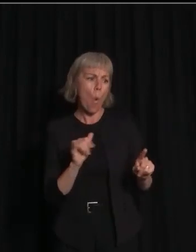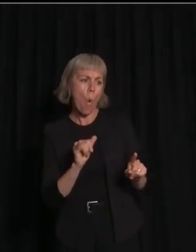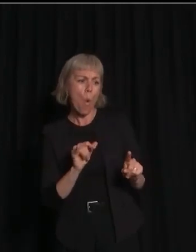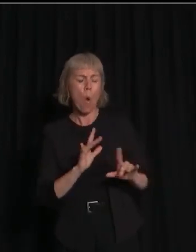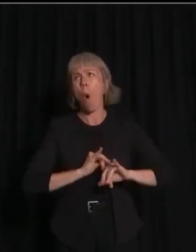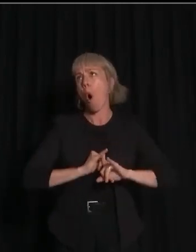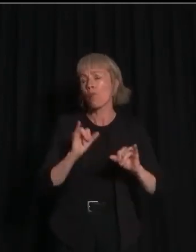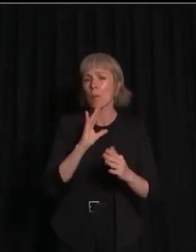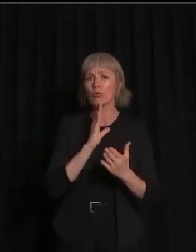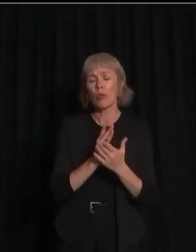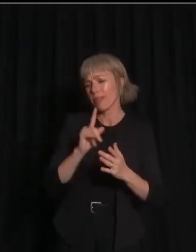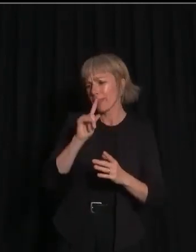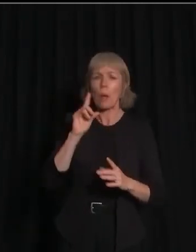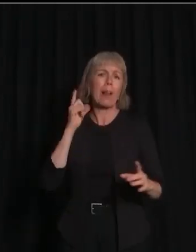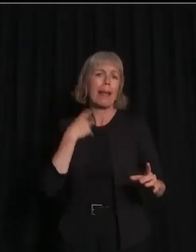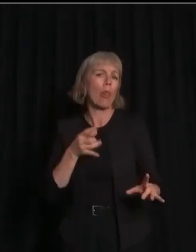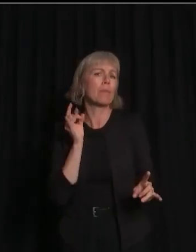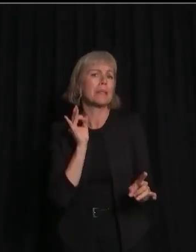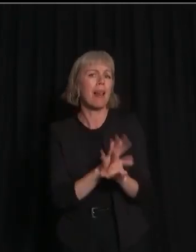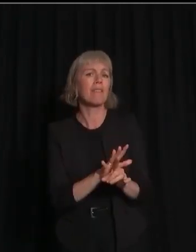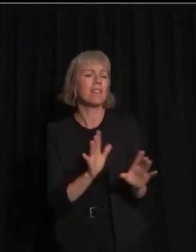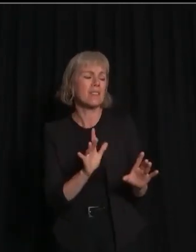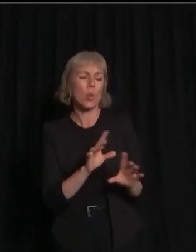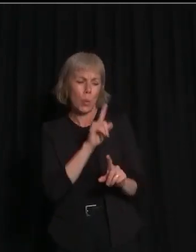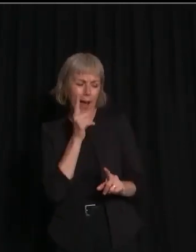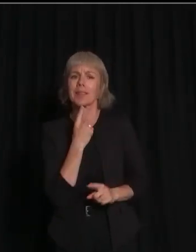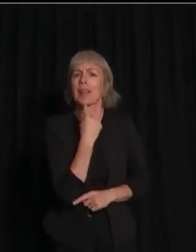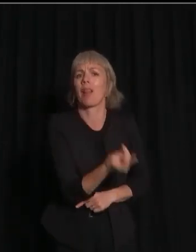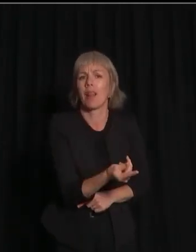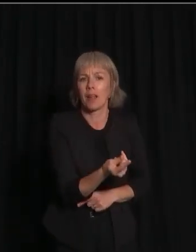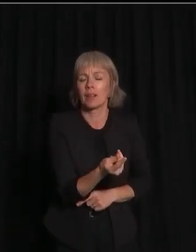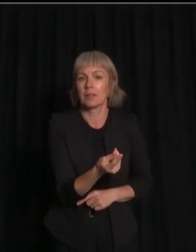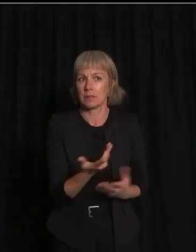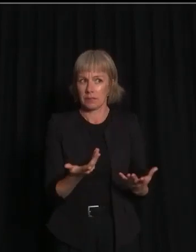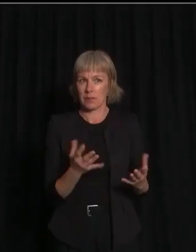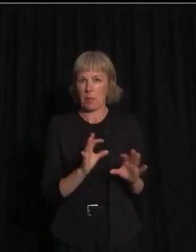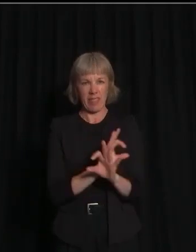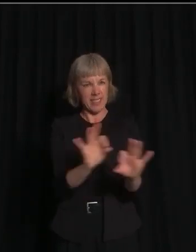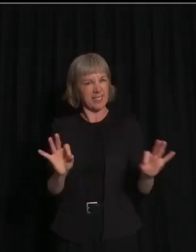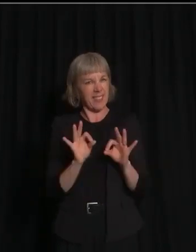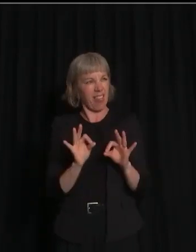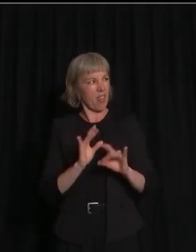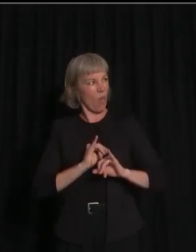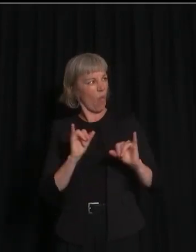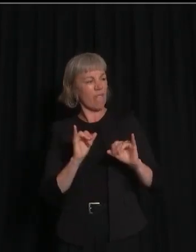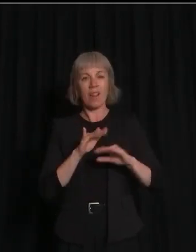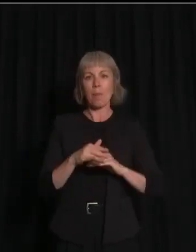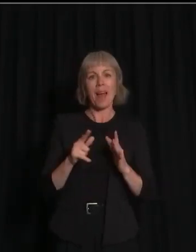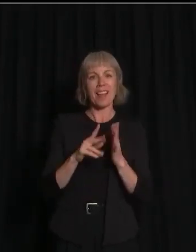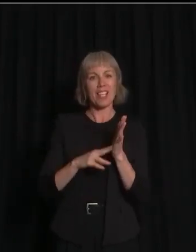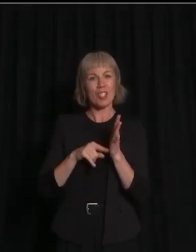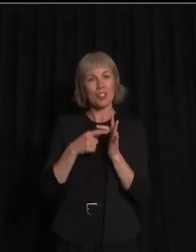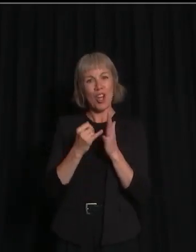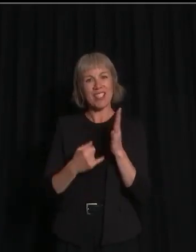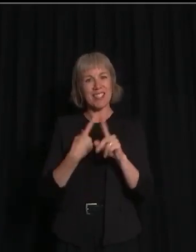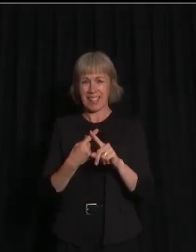a horrible truth and they will kill themselves or something, even though there is absolutely nothing terrible in being intersex, it's actually